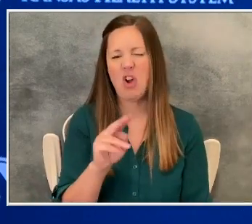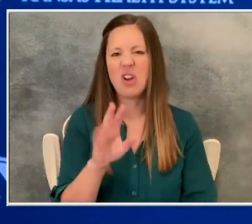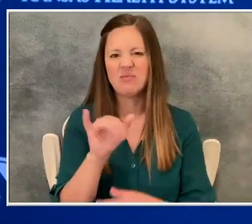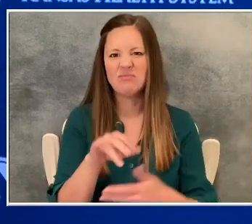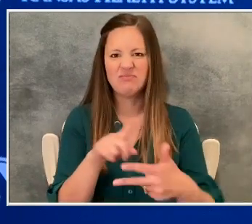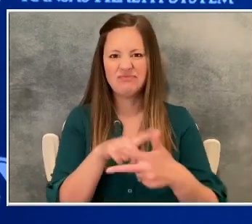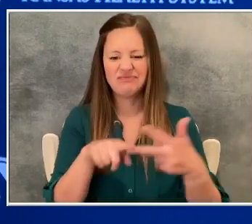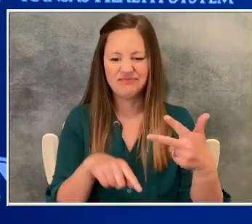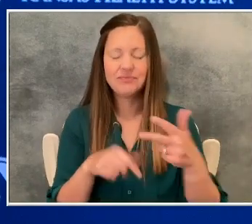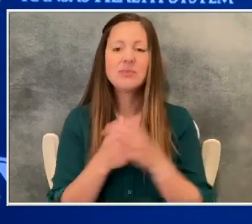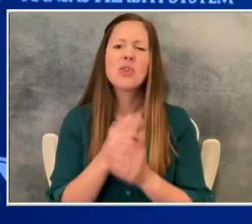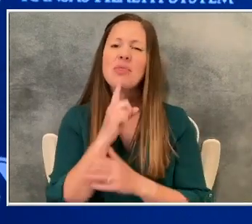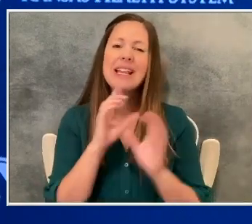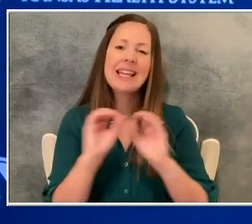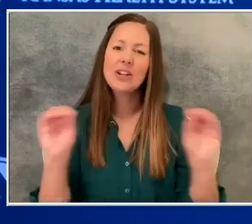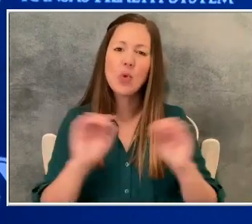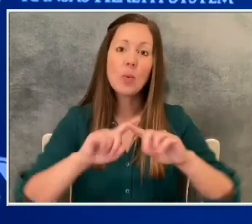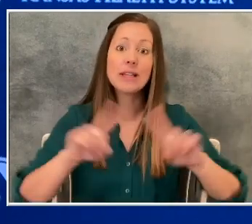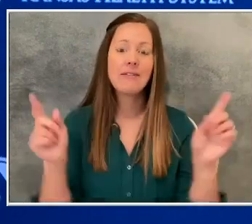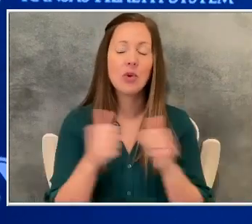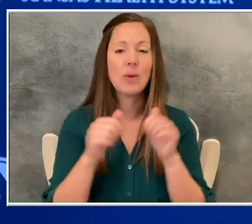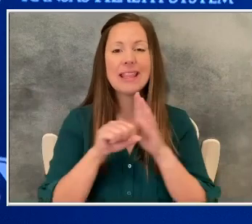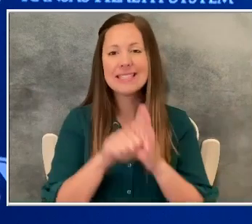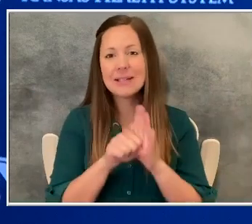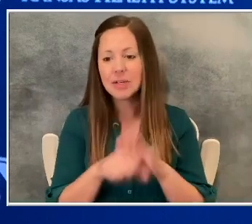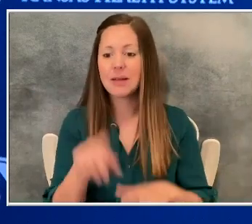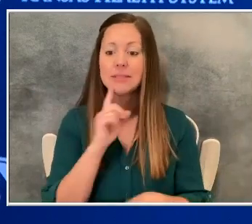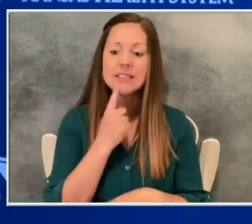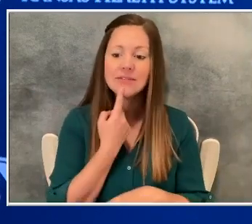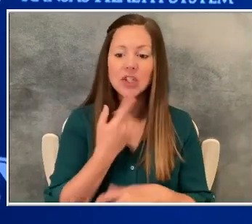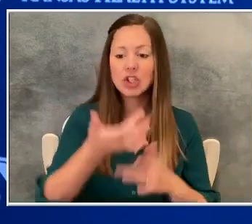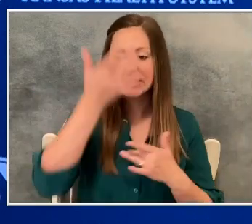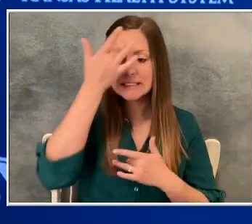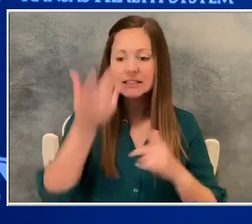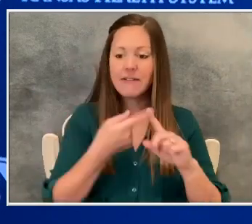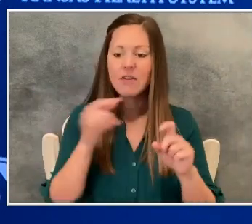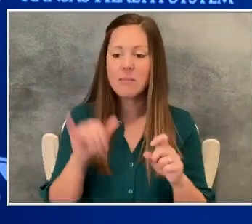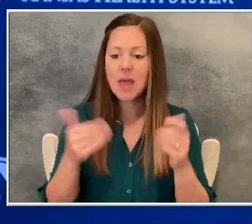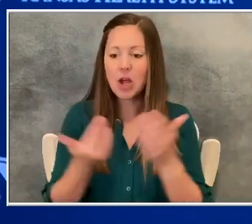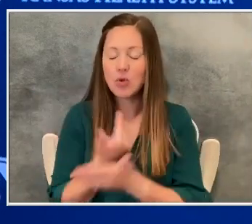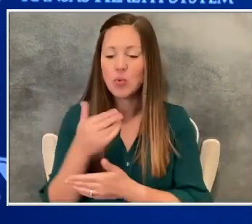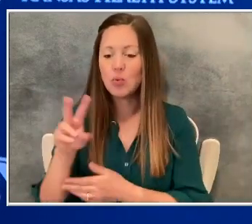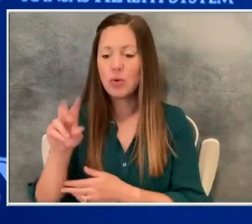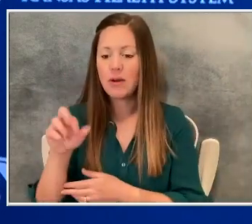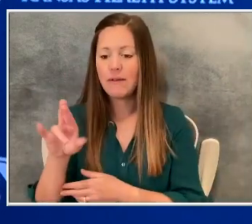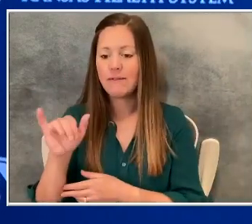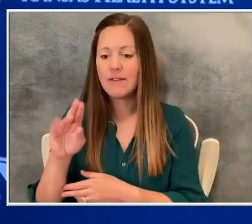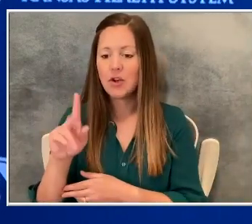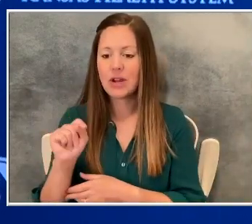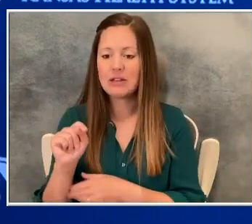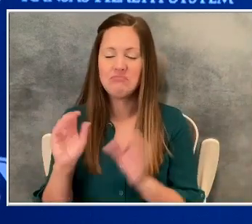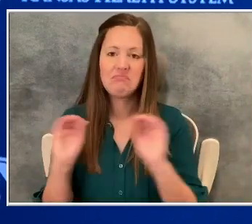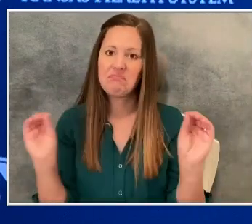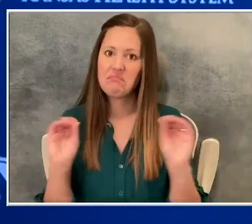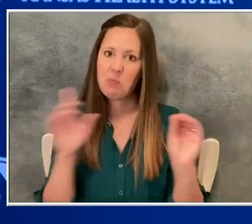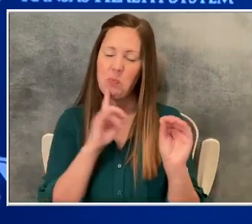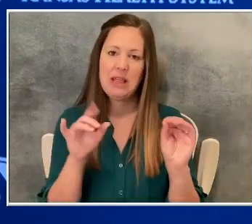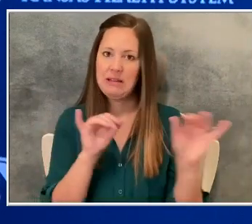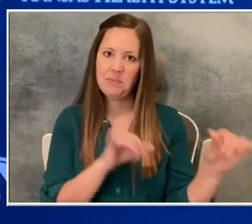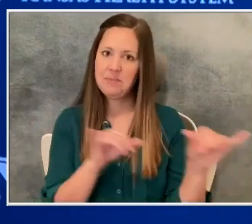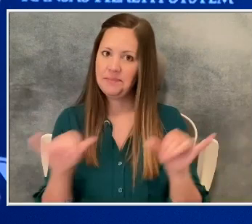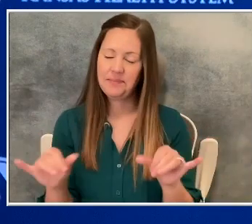in symptoms nor severity of disease from this newest variant. So we will keep up to date with